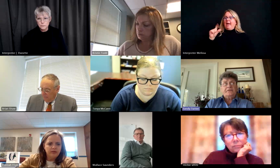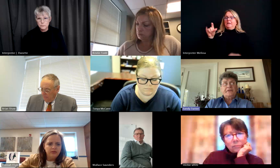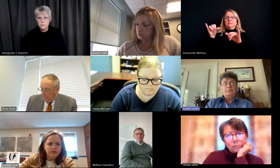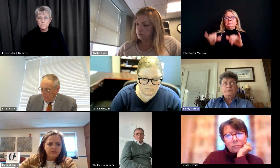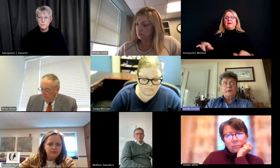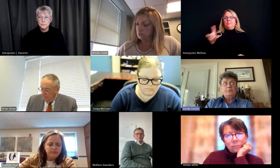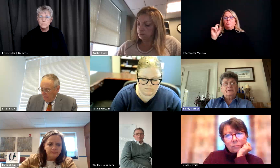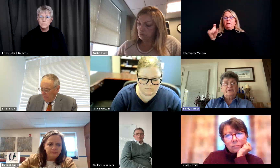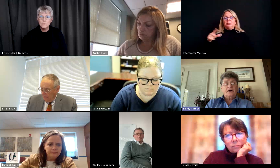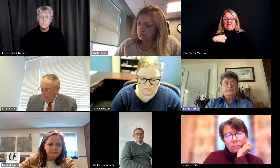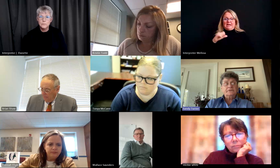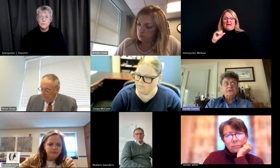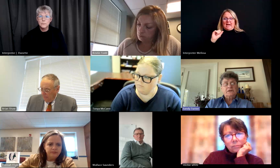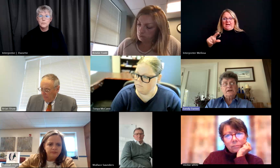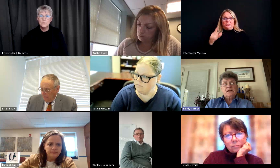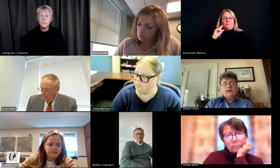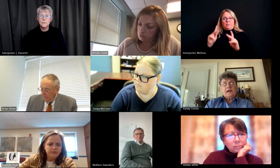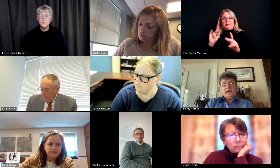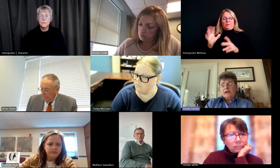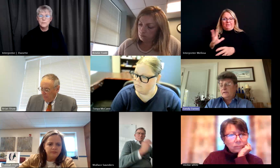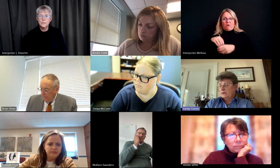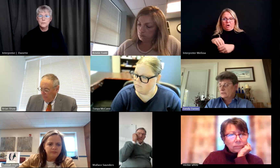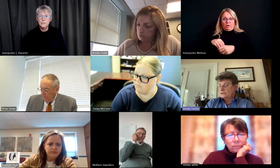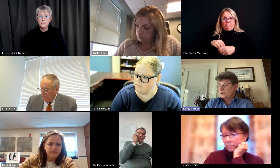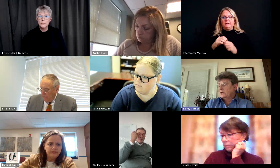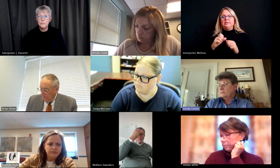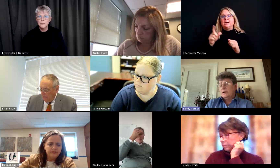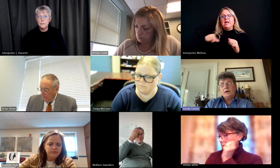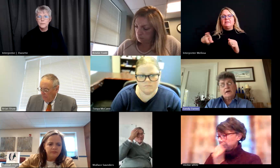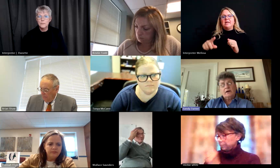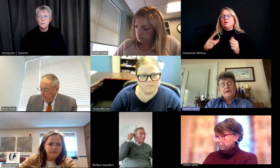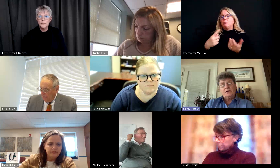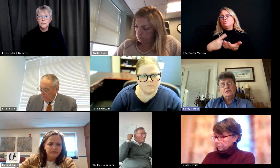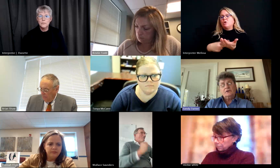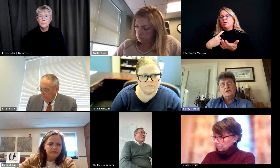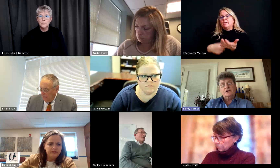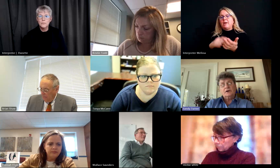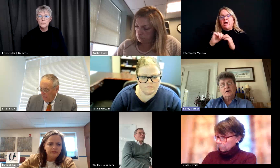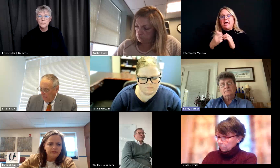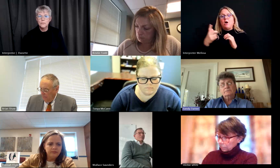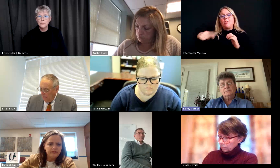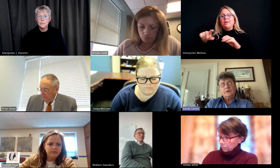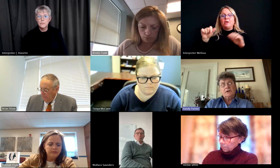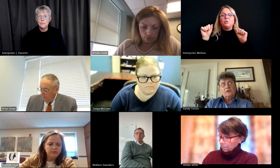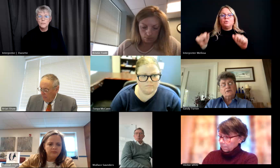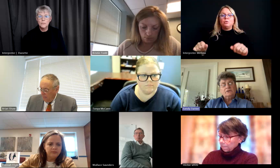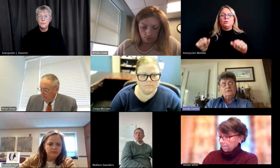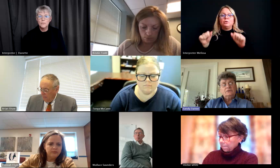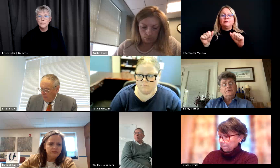it of the people involved, and they were talking about how they could